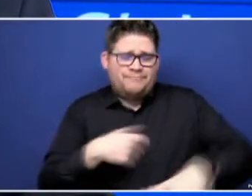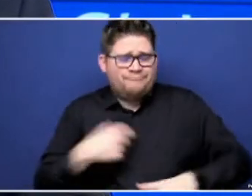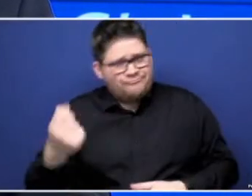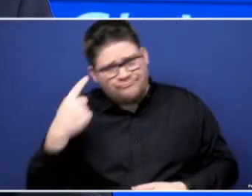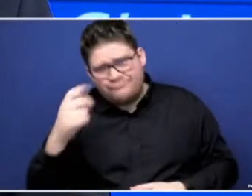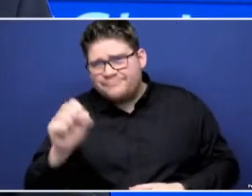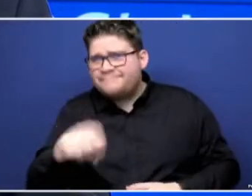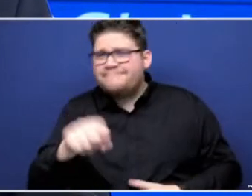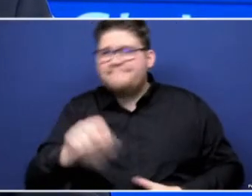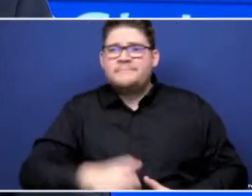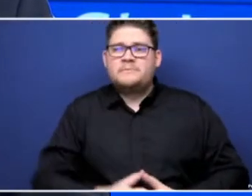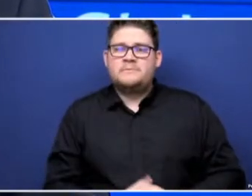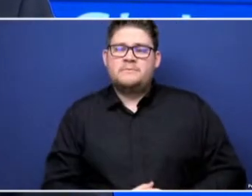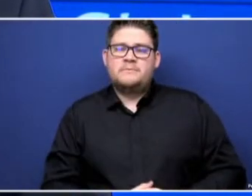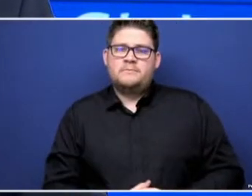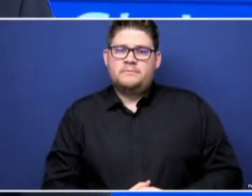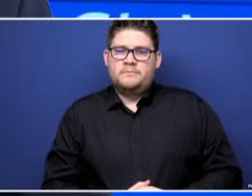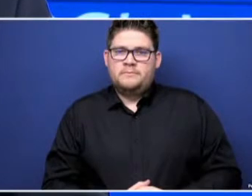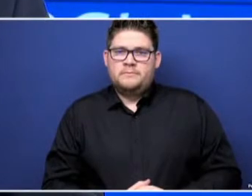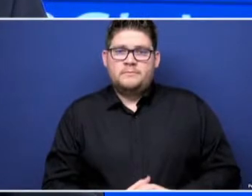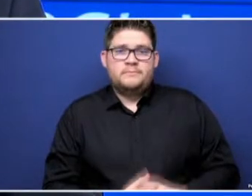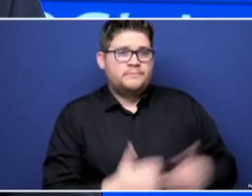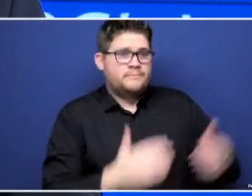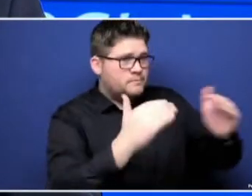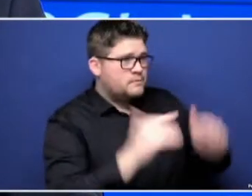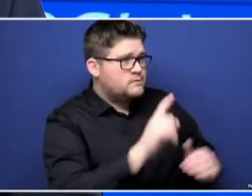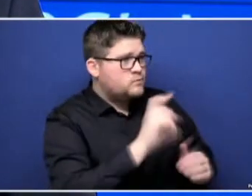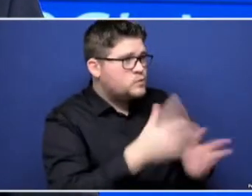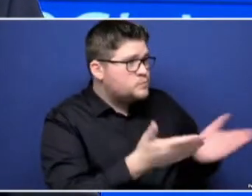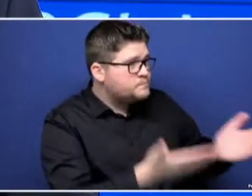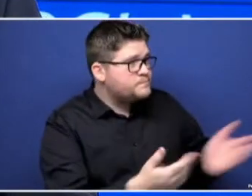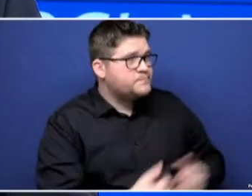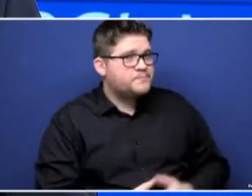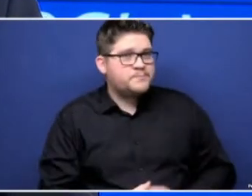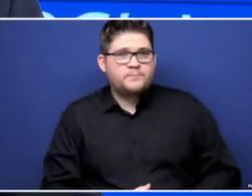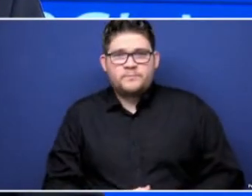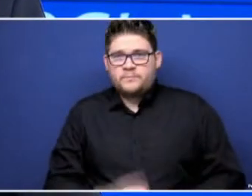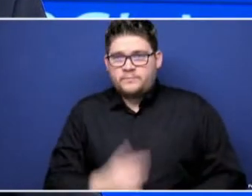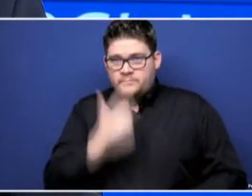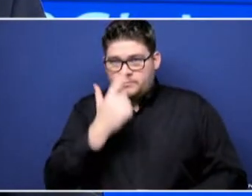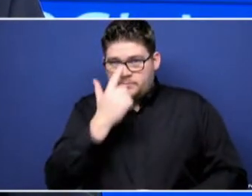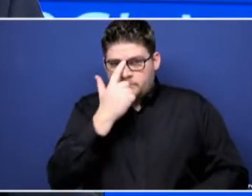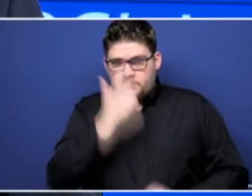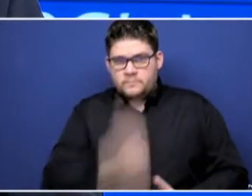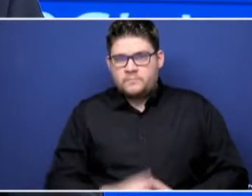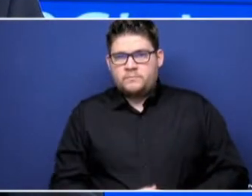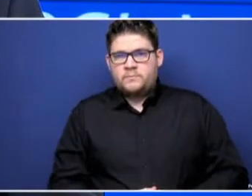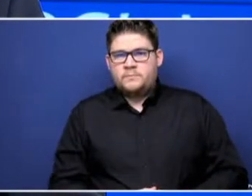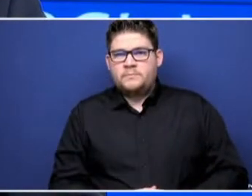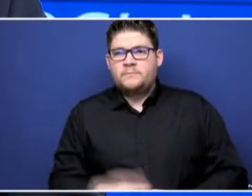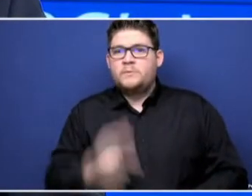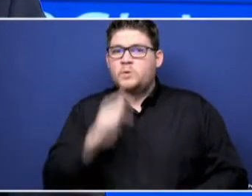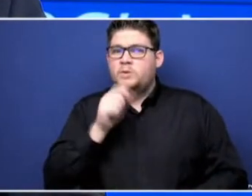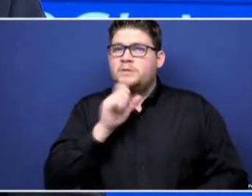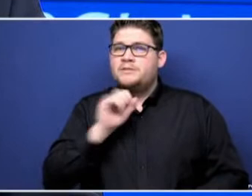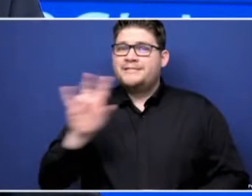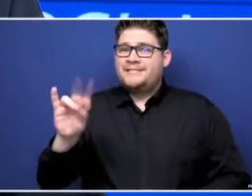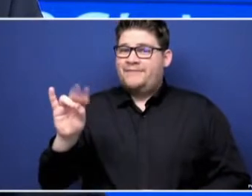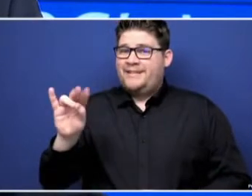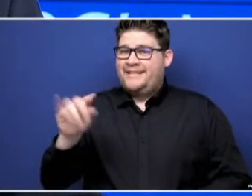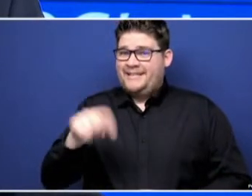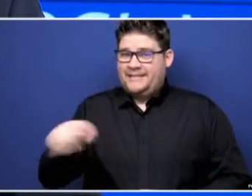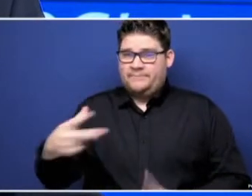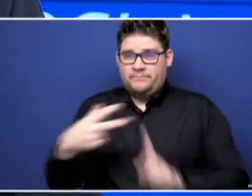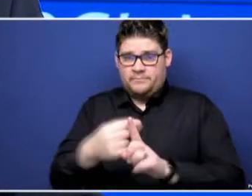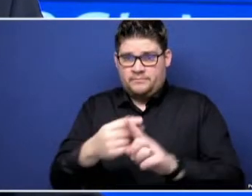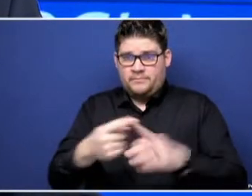both orders of government, federal and provincial, have been bringing forward to keep people working, to keep money in people's pockets so that they can get